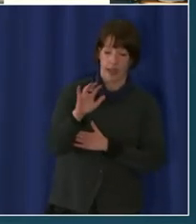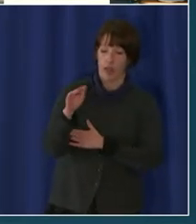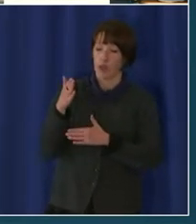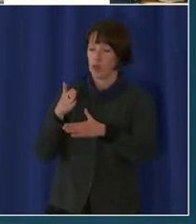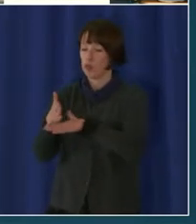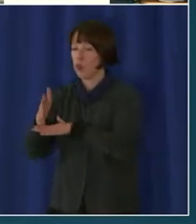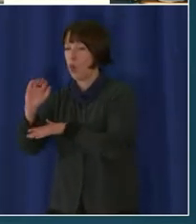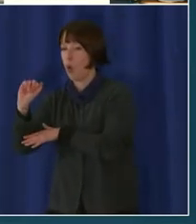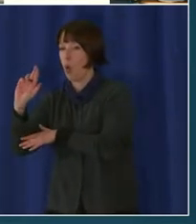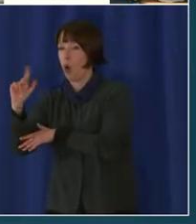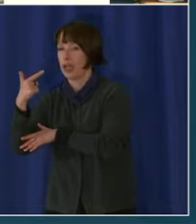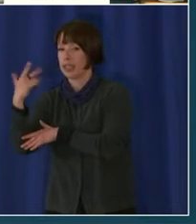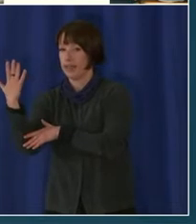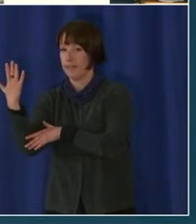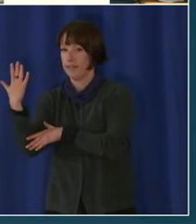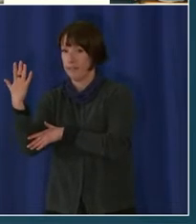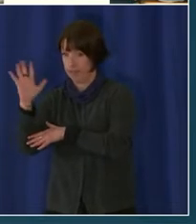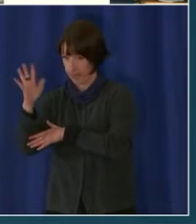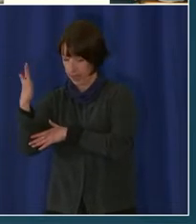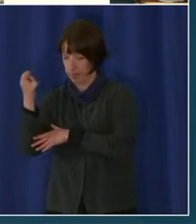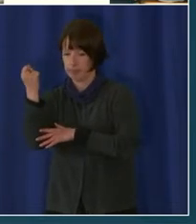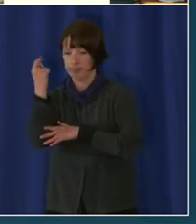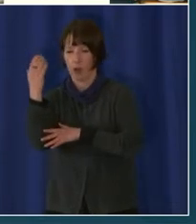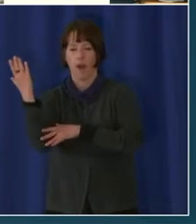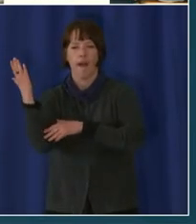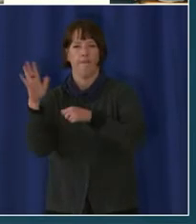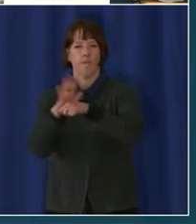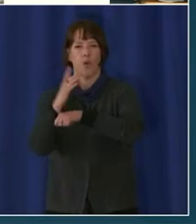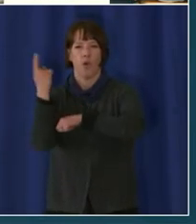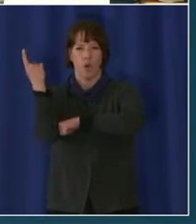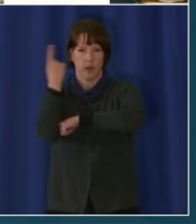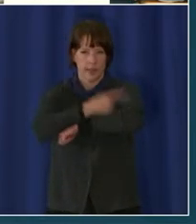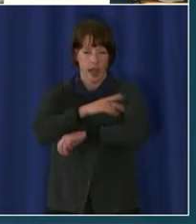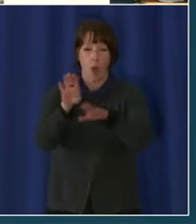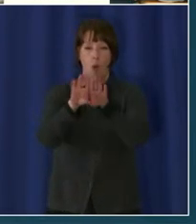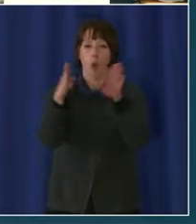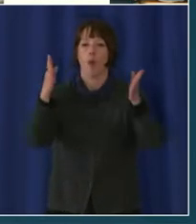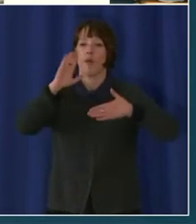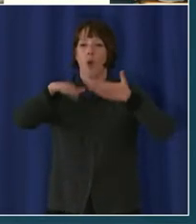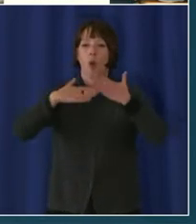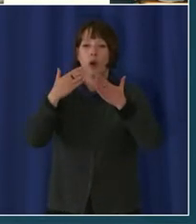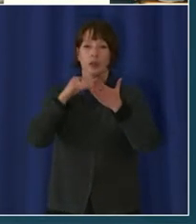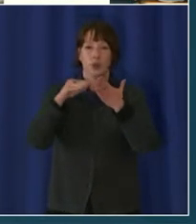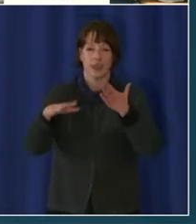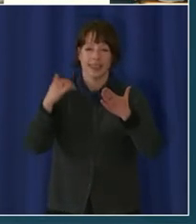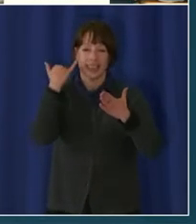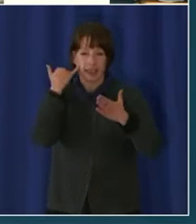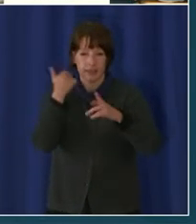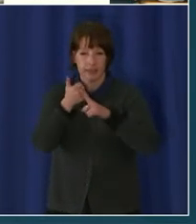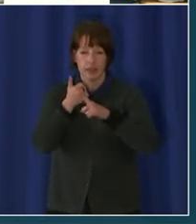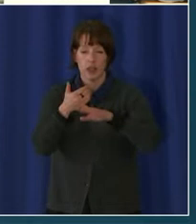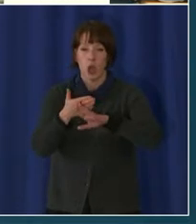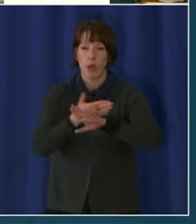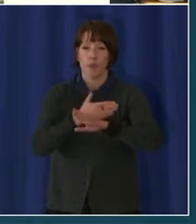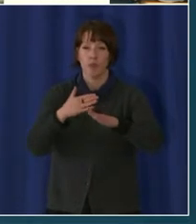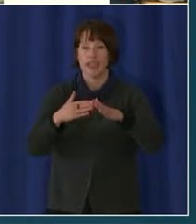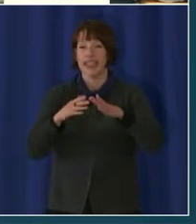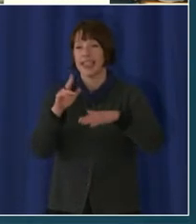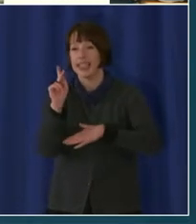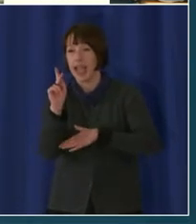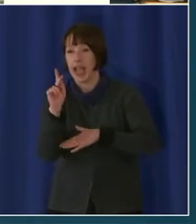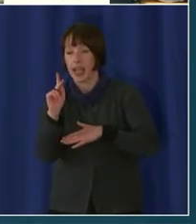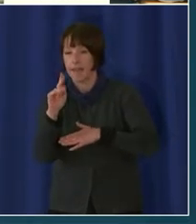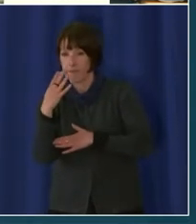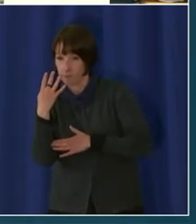5th. It's full day, and it's open for all students who are currently in pre-K 4